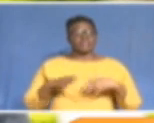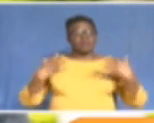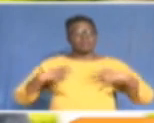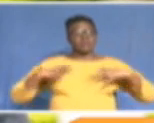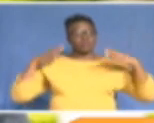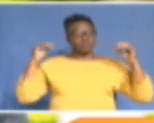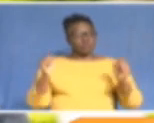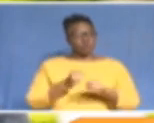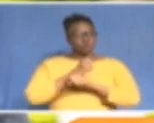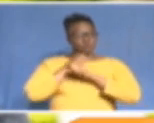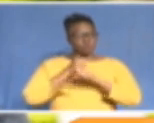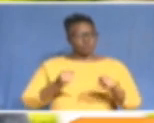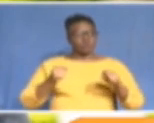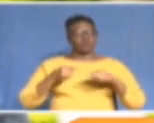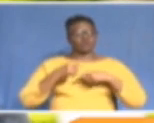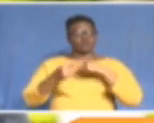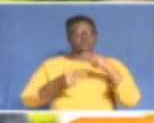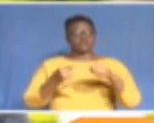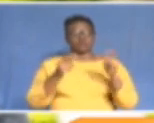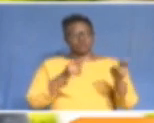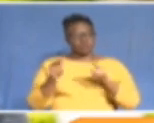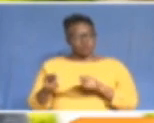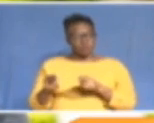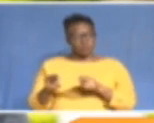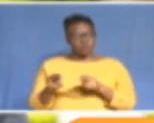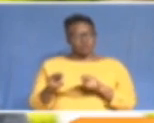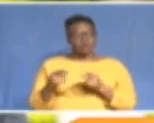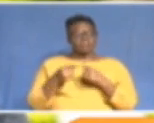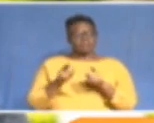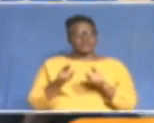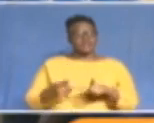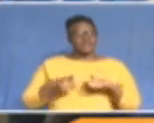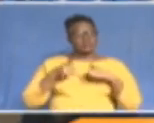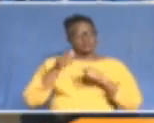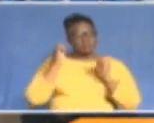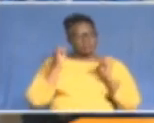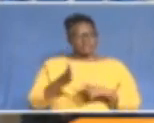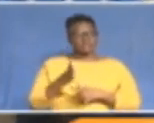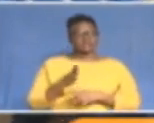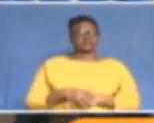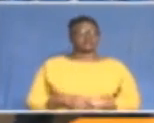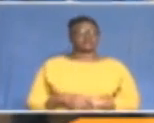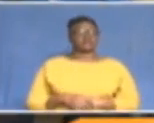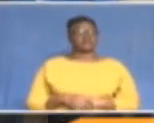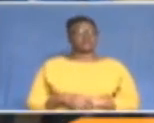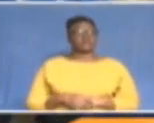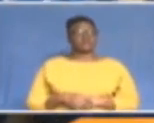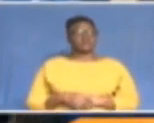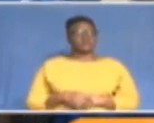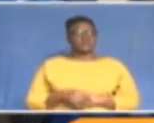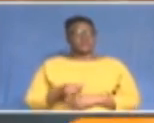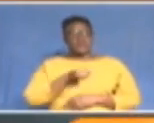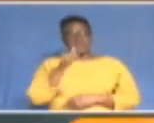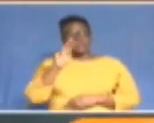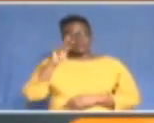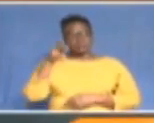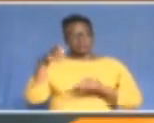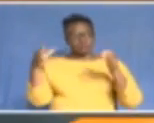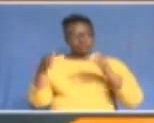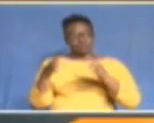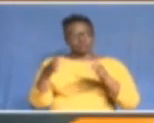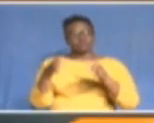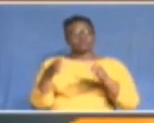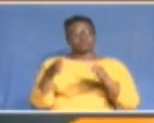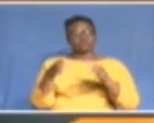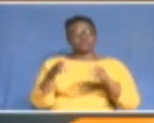go about their businesses. The cost of living is too high. The move fueling interest from other lawmakers who have now